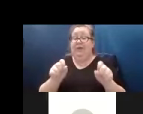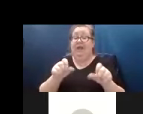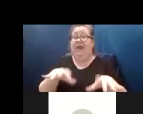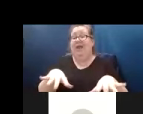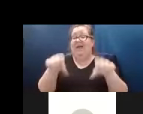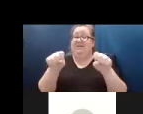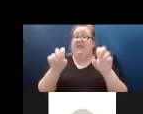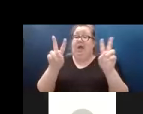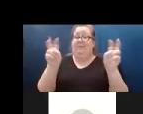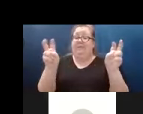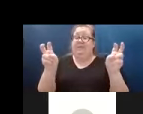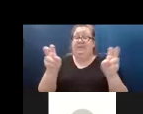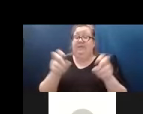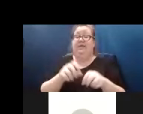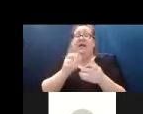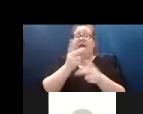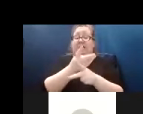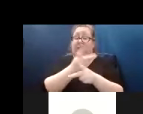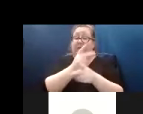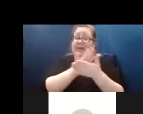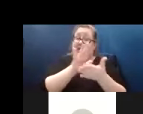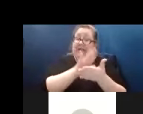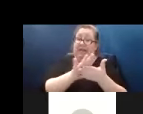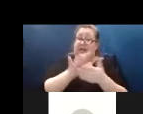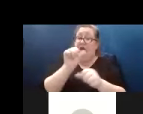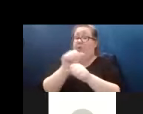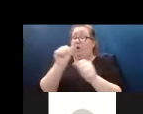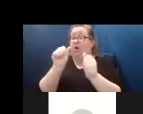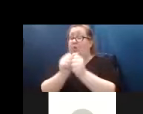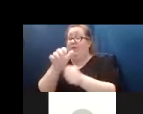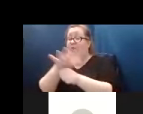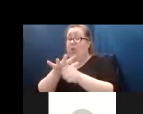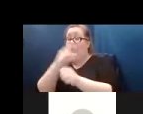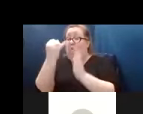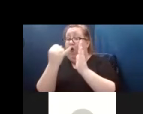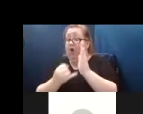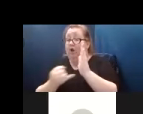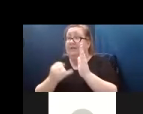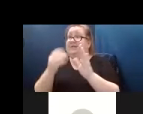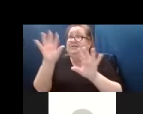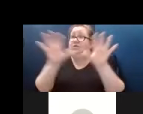keep it clean, even work with local artists to beautify them with murals too.